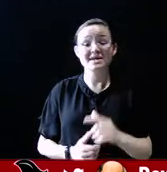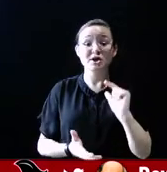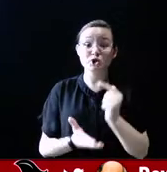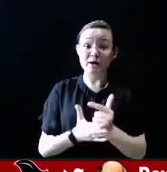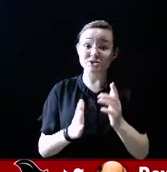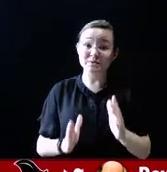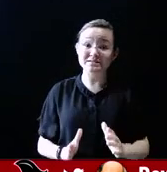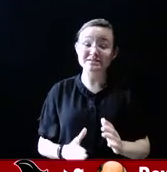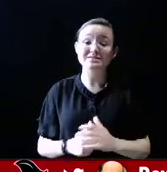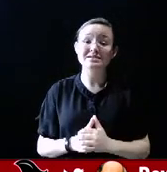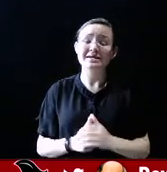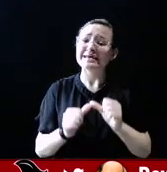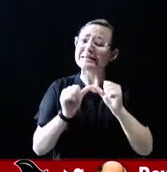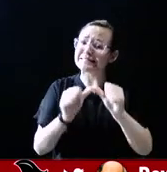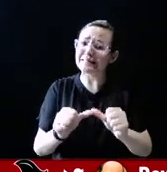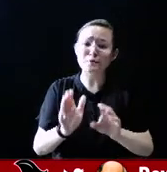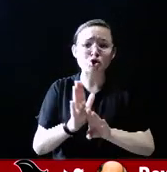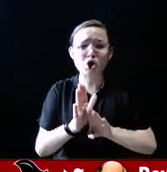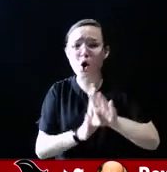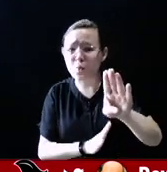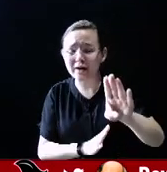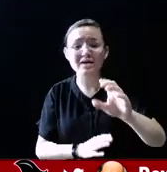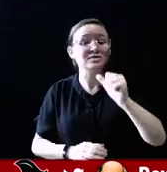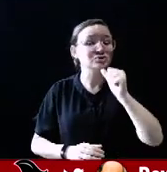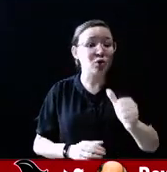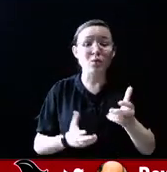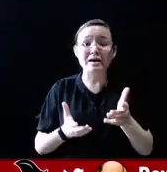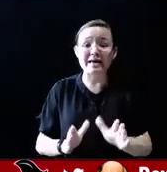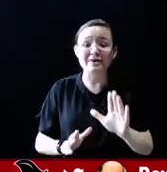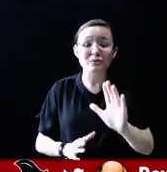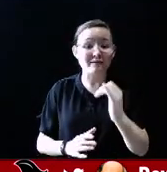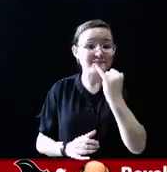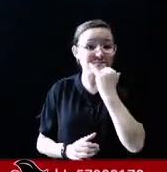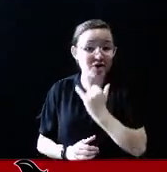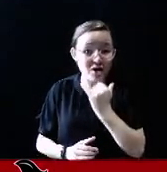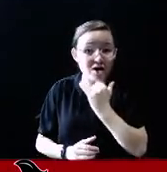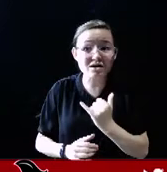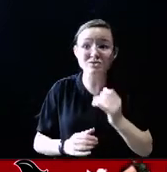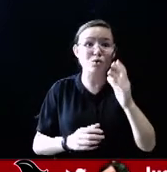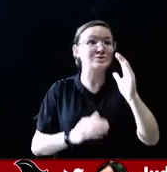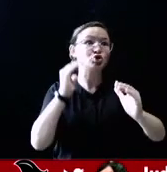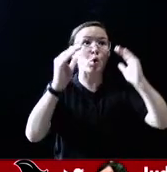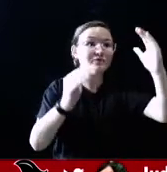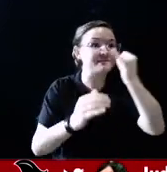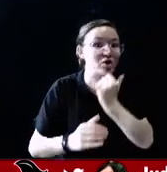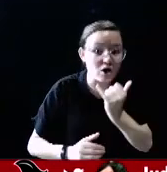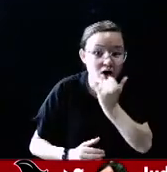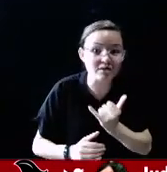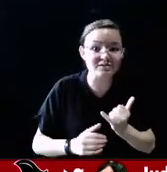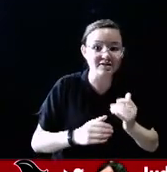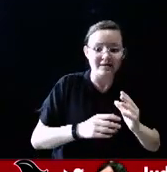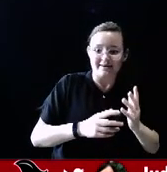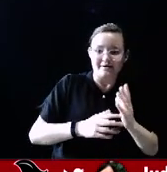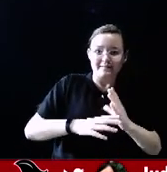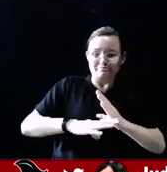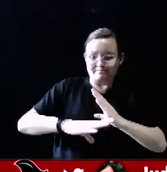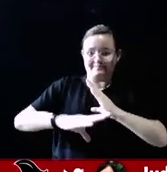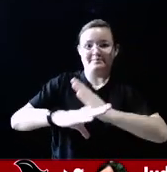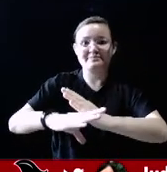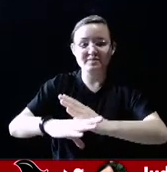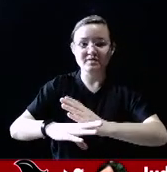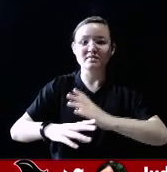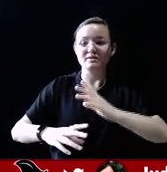Graduates, keep going. Don't let the tragic flaws inherent to adulthood prevent you from tapping into your inner